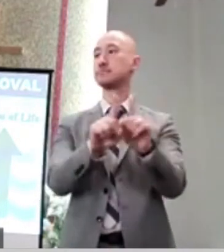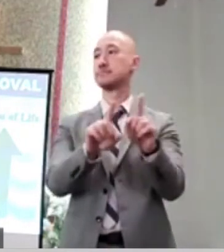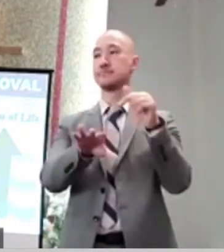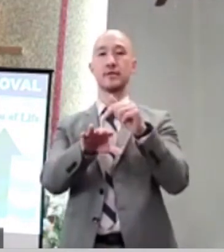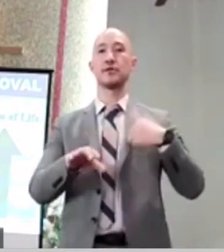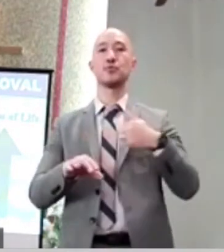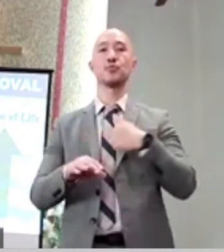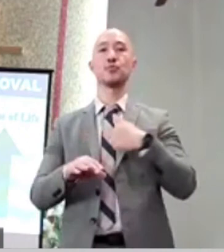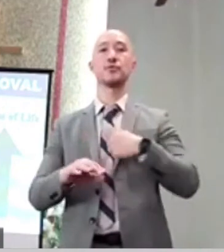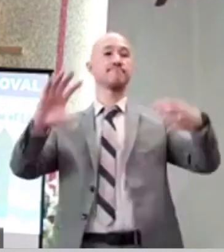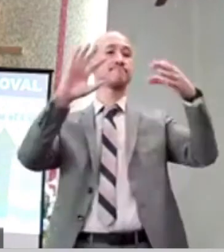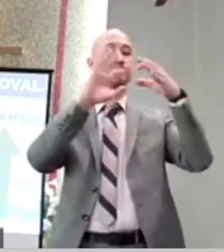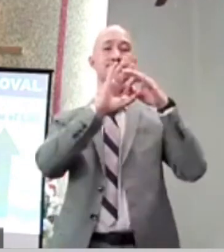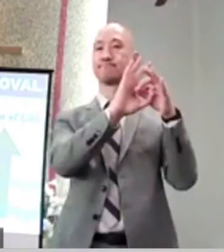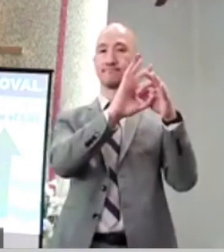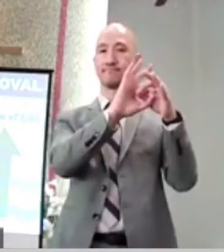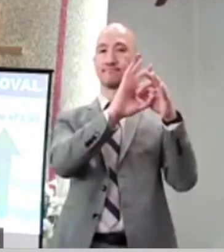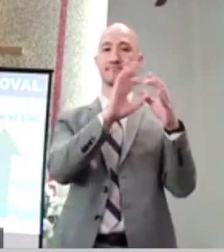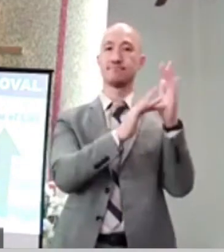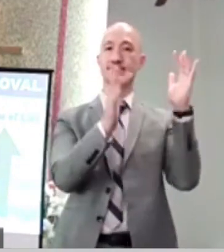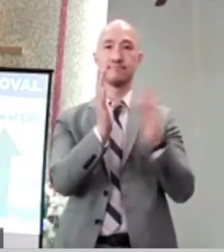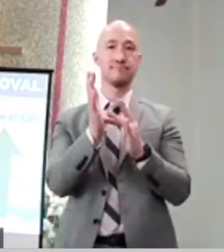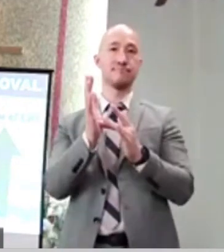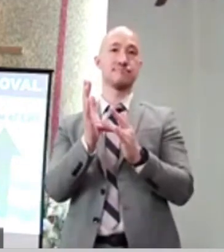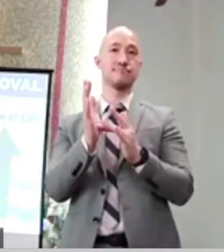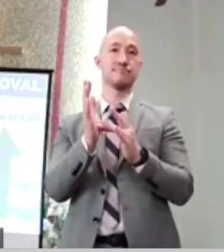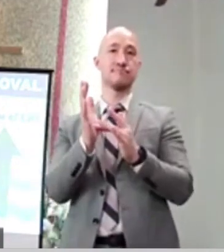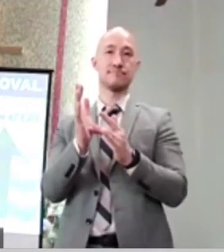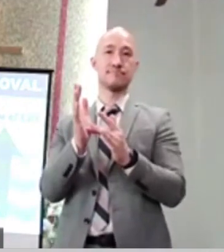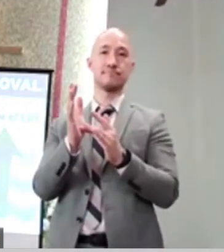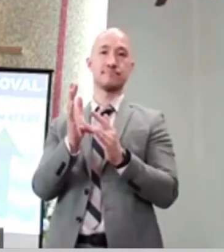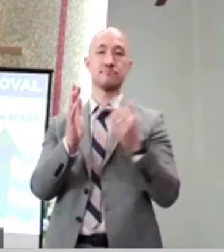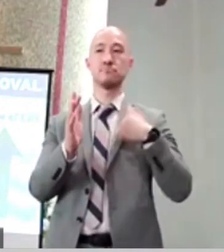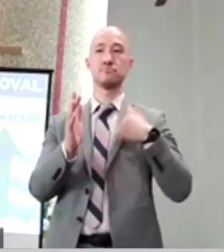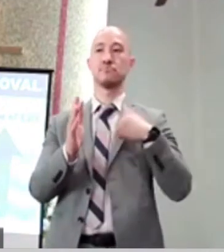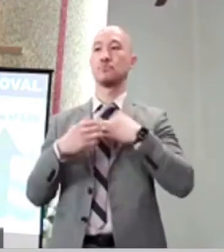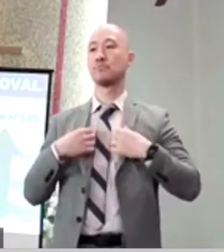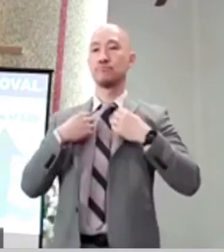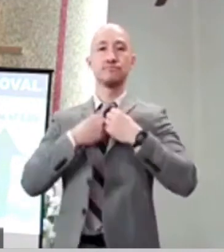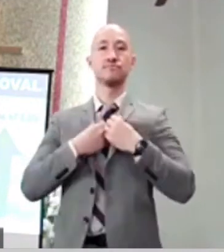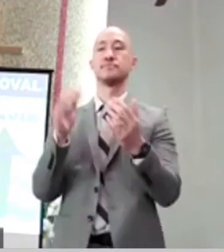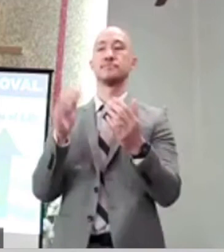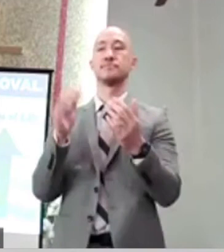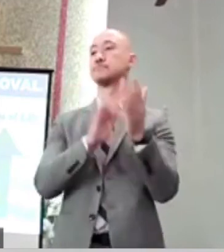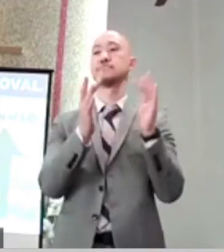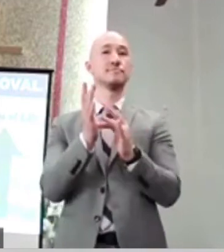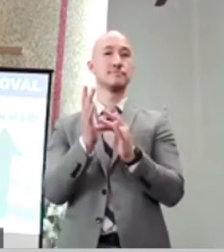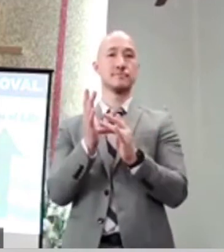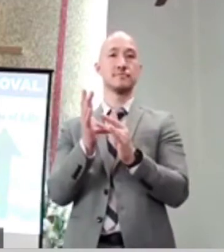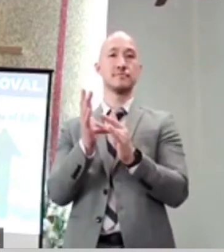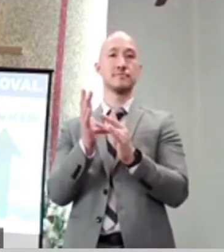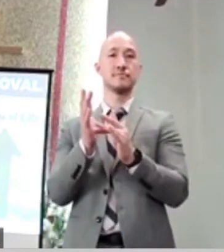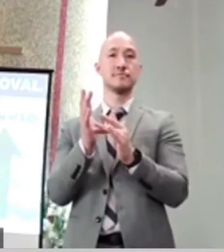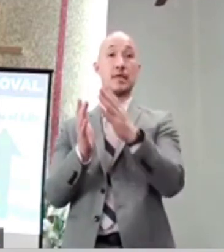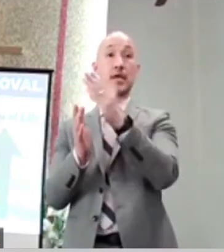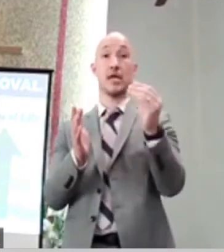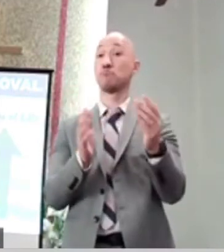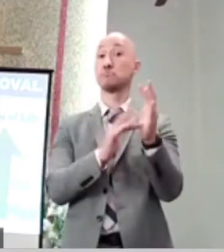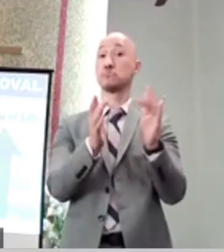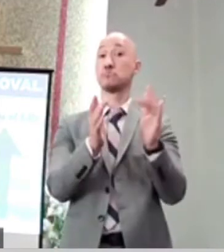his by being baptized into him. That's how the Bible says we put on Christ. And just like Jesus was raised from the dead on the third